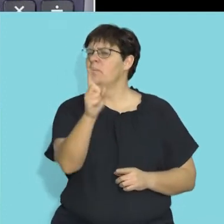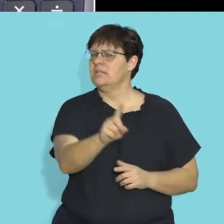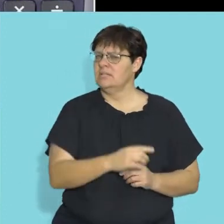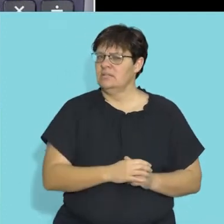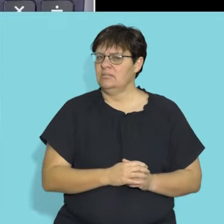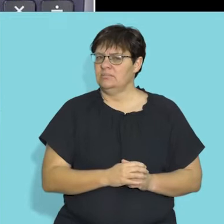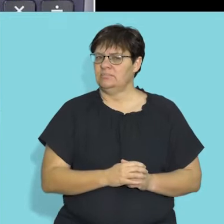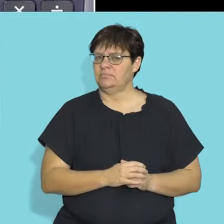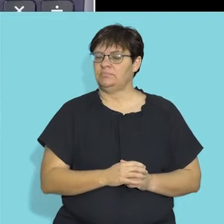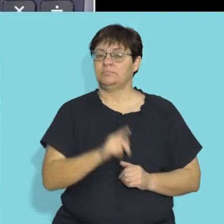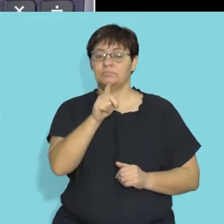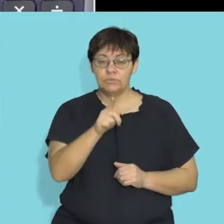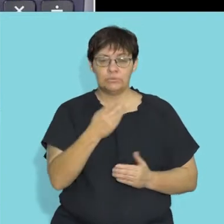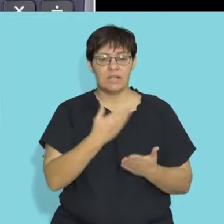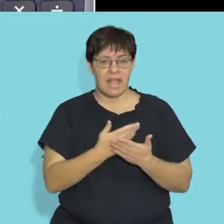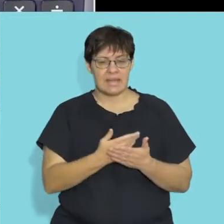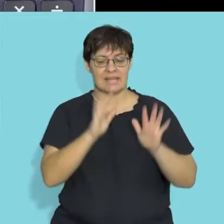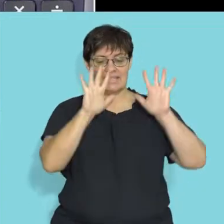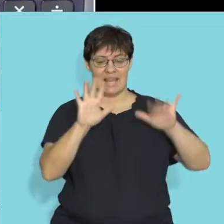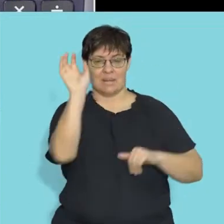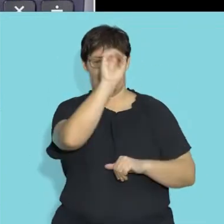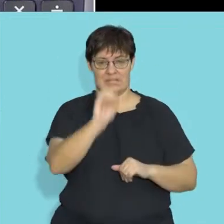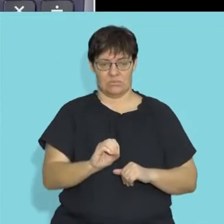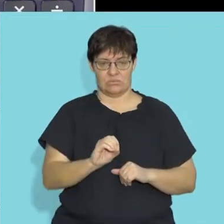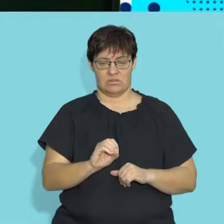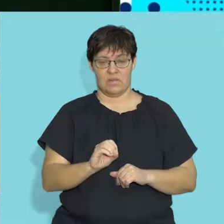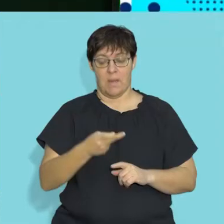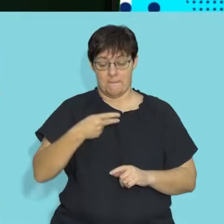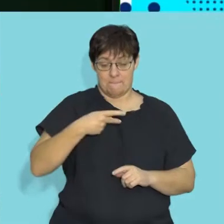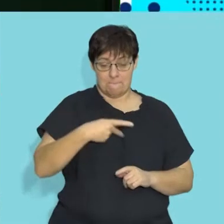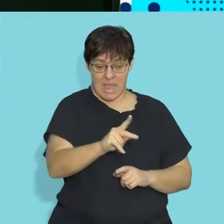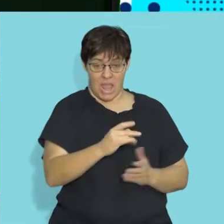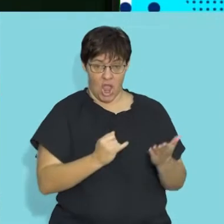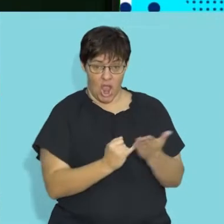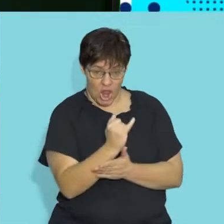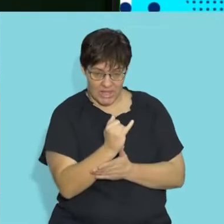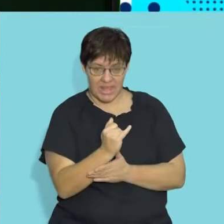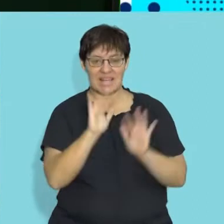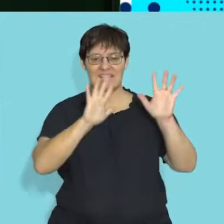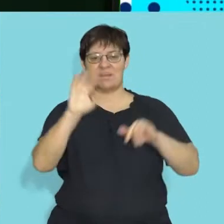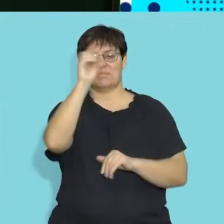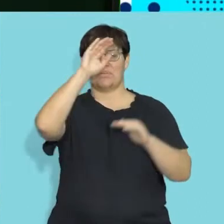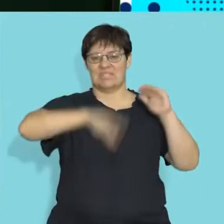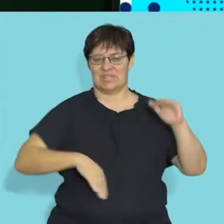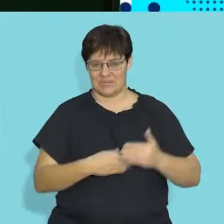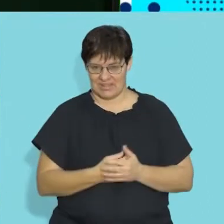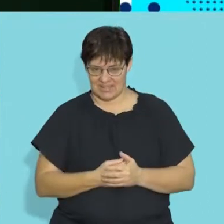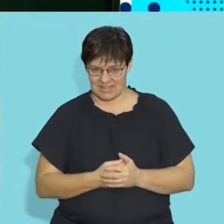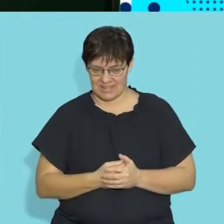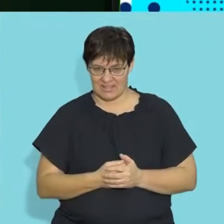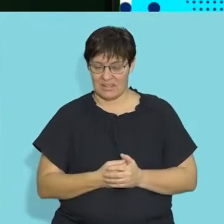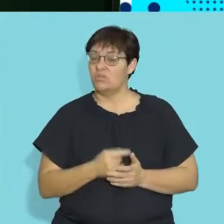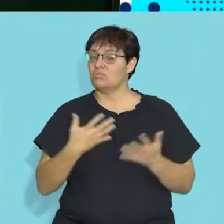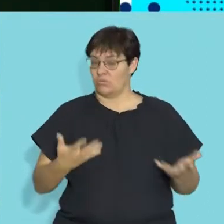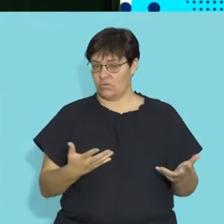question said that you are entitled to a 10% settlement for a settlement discount for early